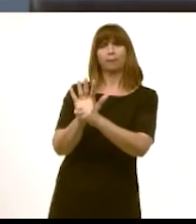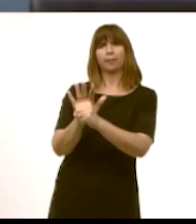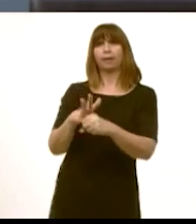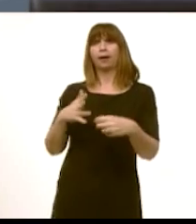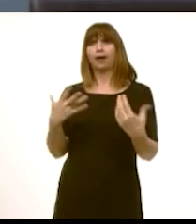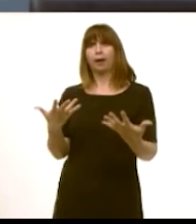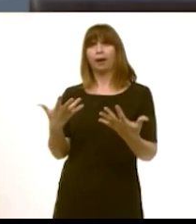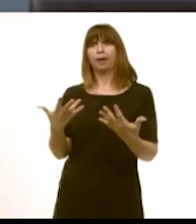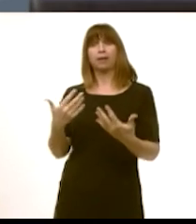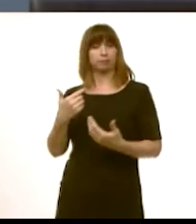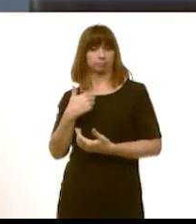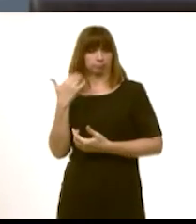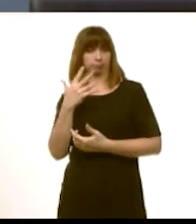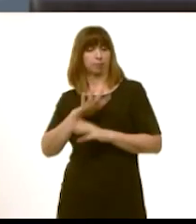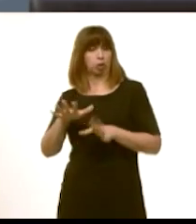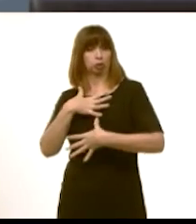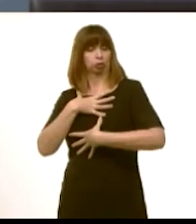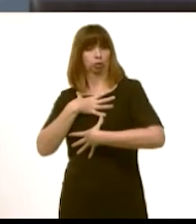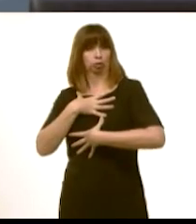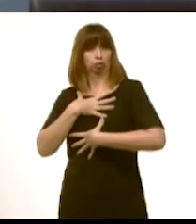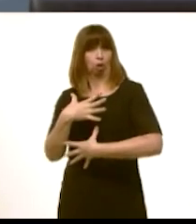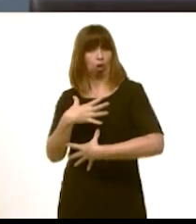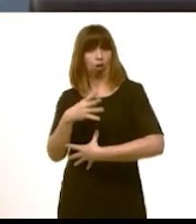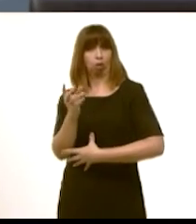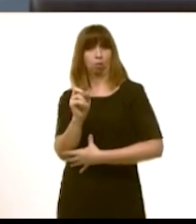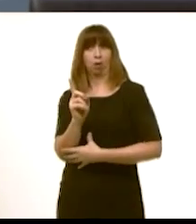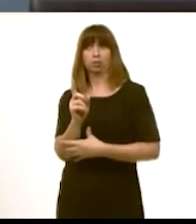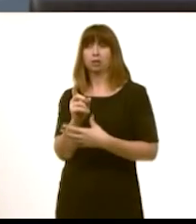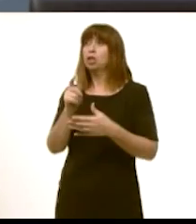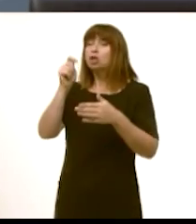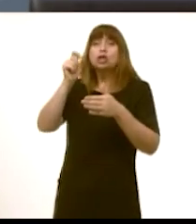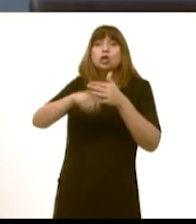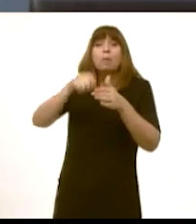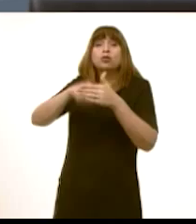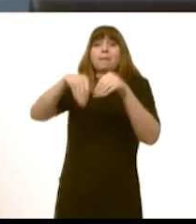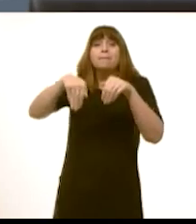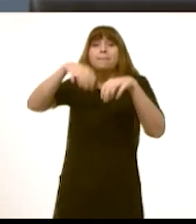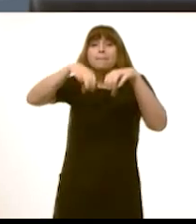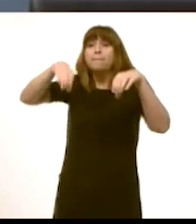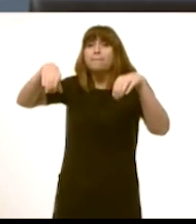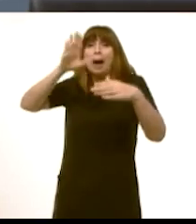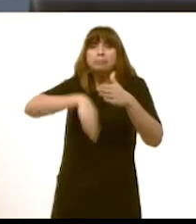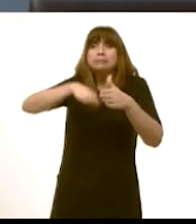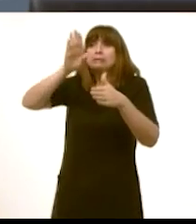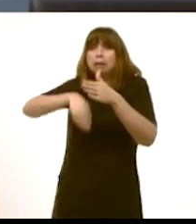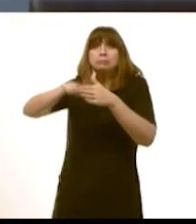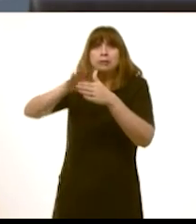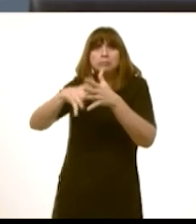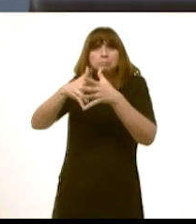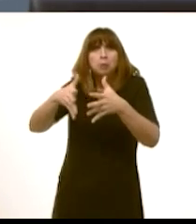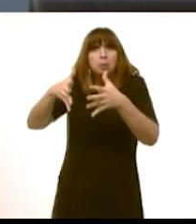are stagnant, and perhaps then it's not surprising that the rate of empty shops in our high street is also